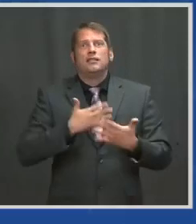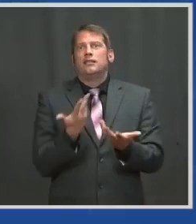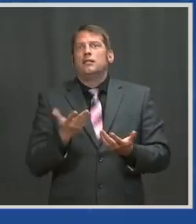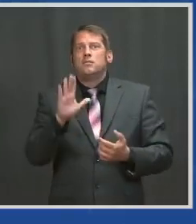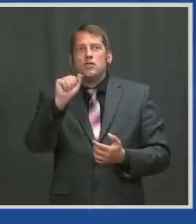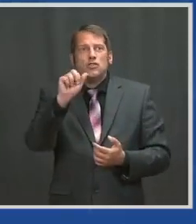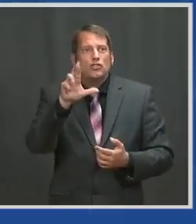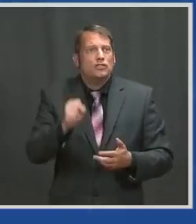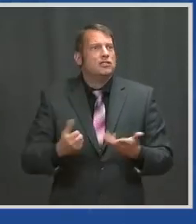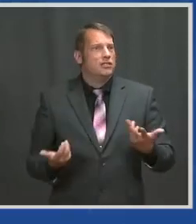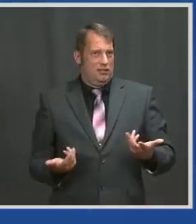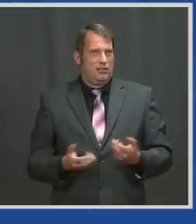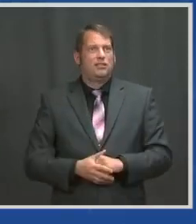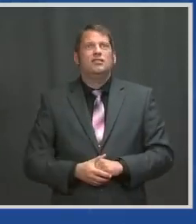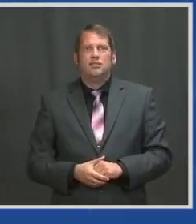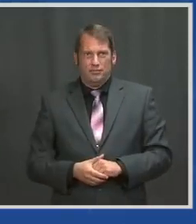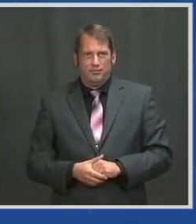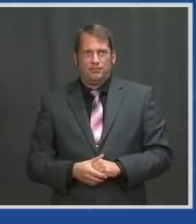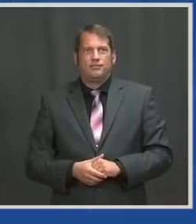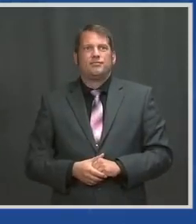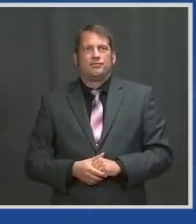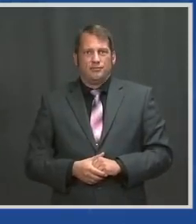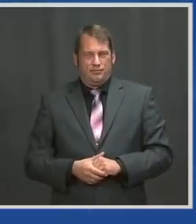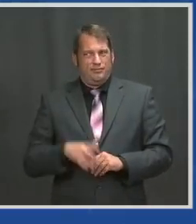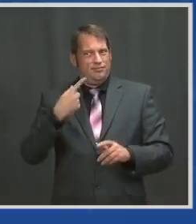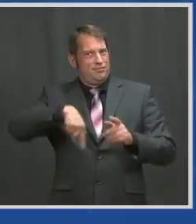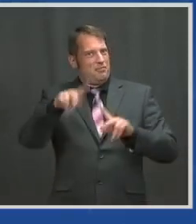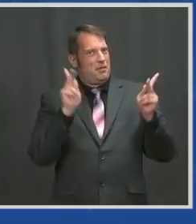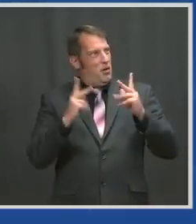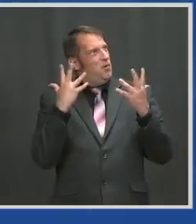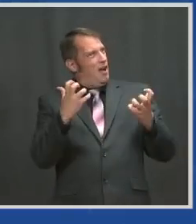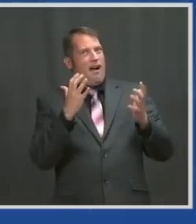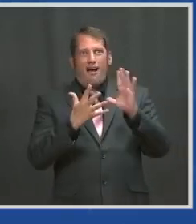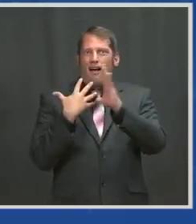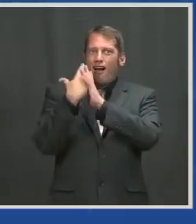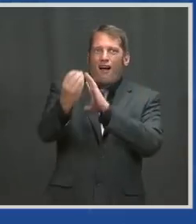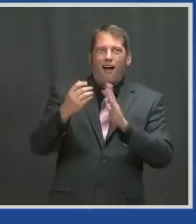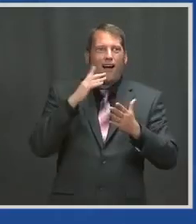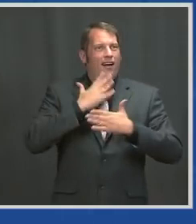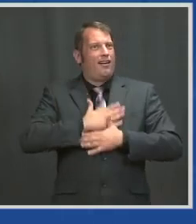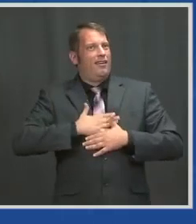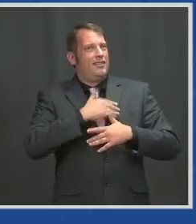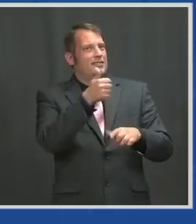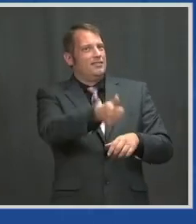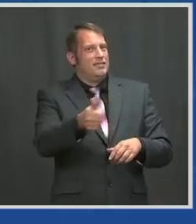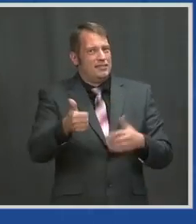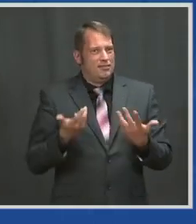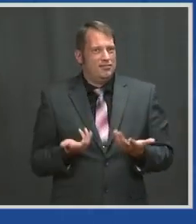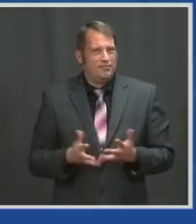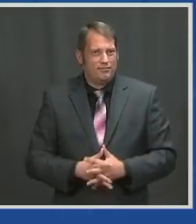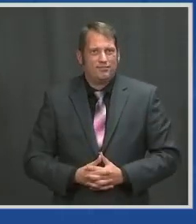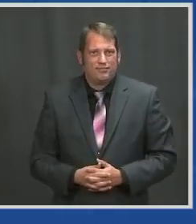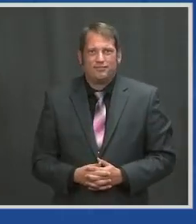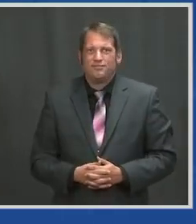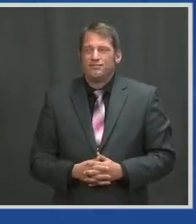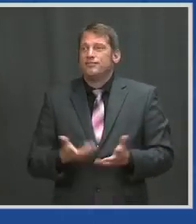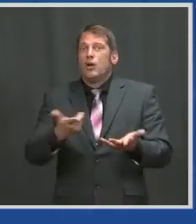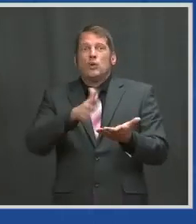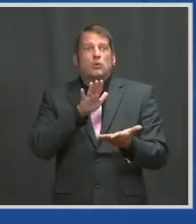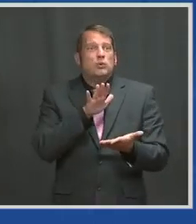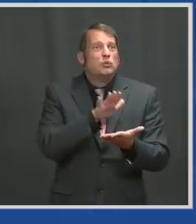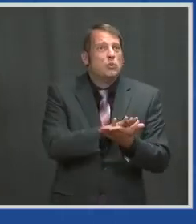And so, you know, we're going to help schools and children and child centers across the country as well accelerate reopening, and that's